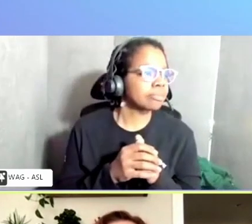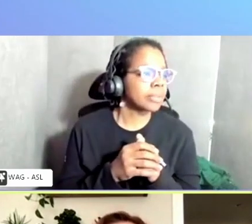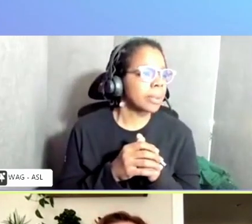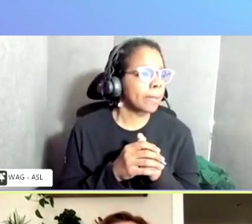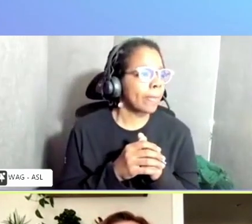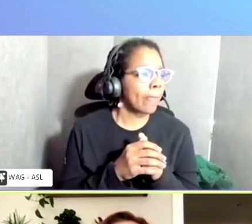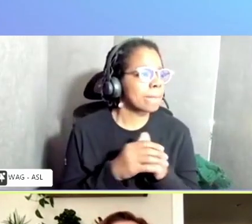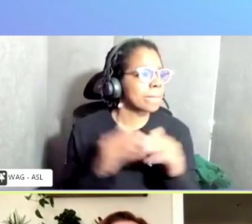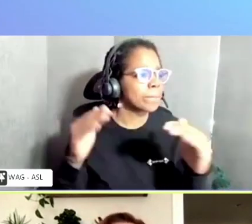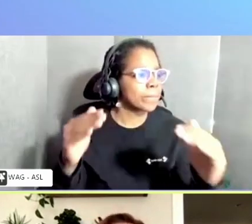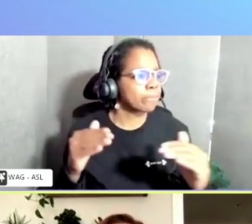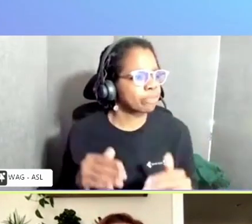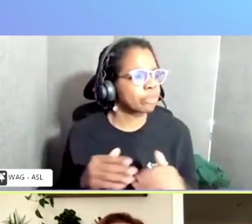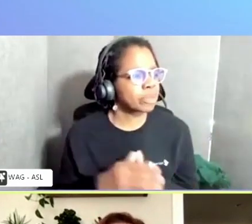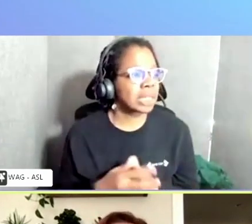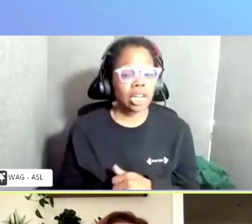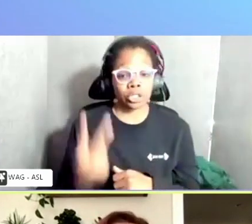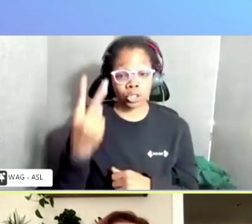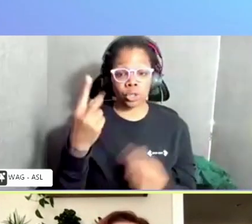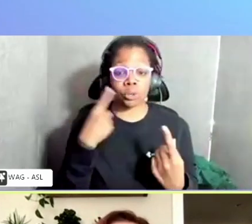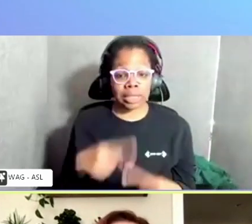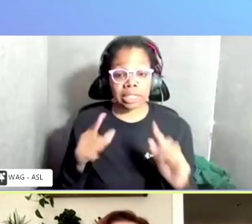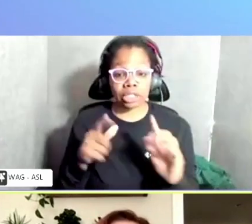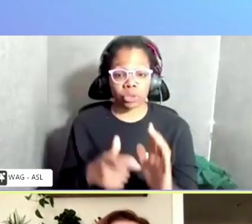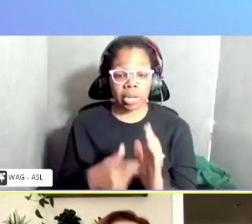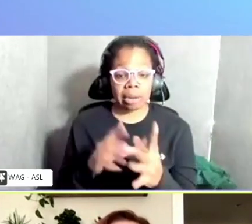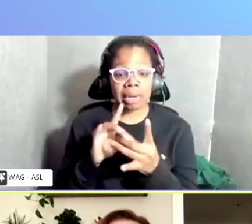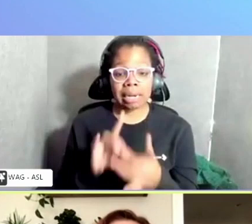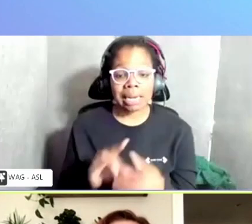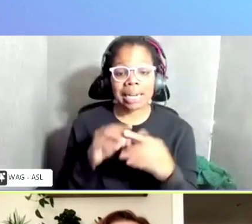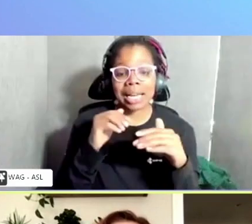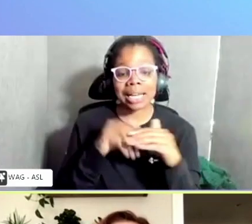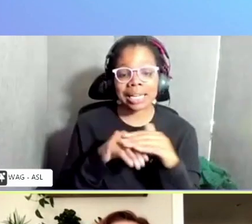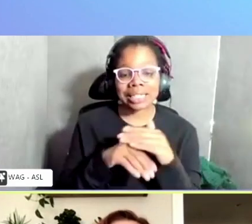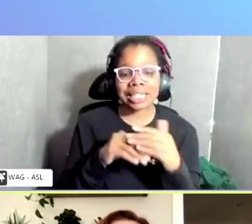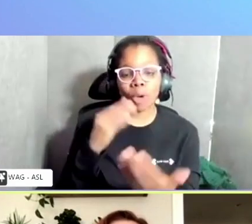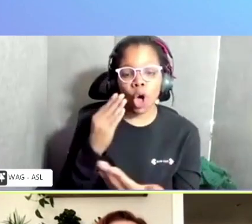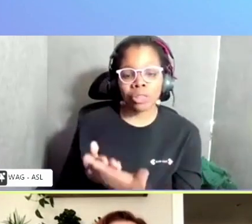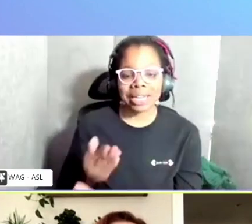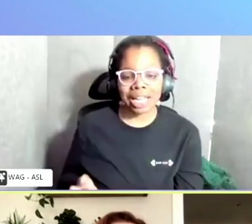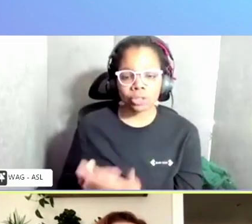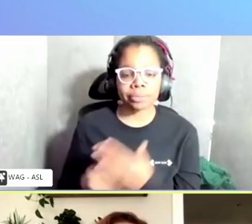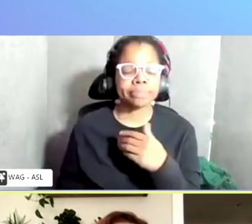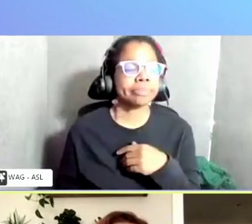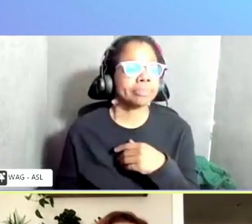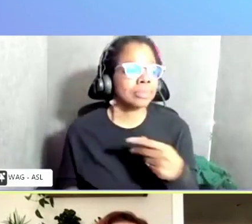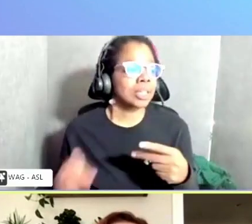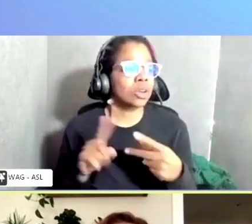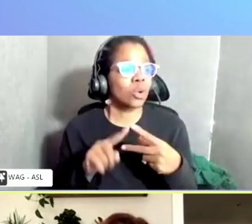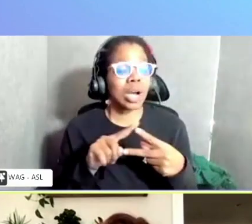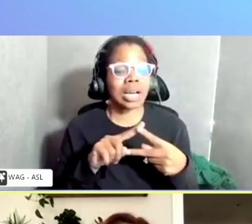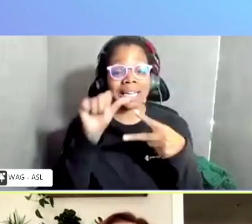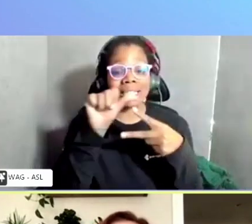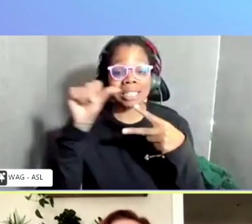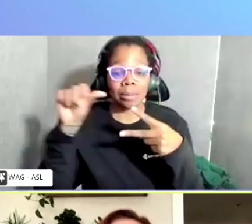So next up, we have 2 success criterion related to accessible authentication. One is AA and the